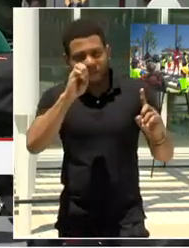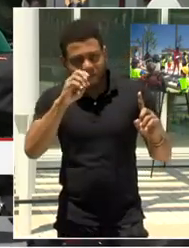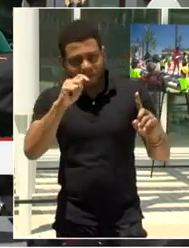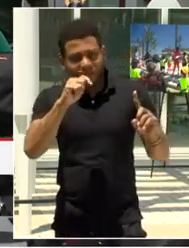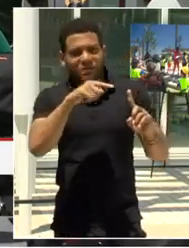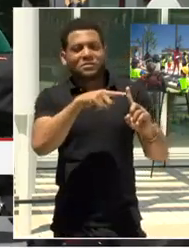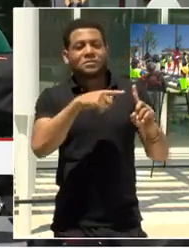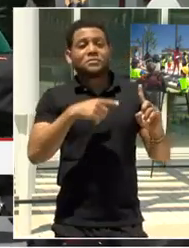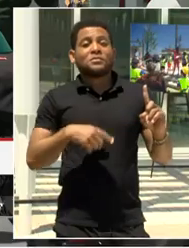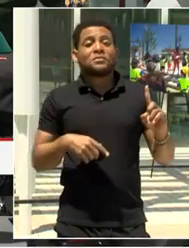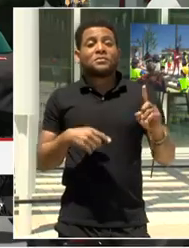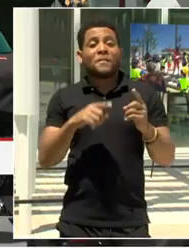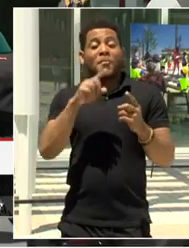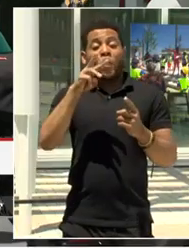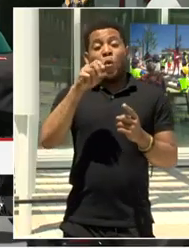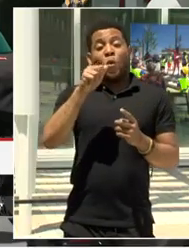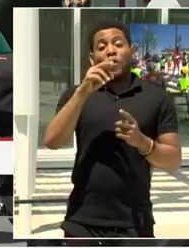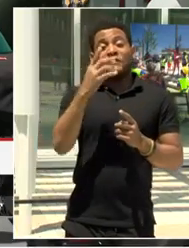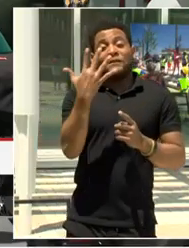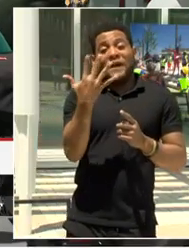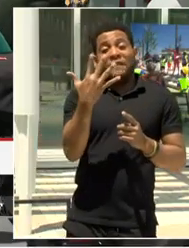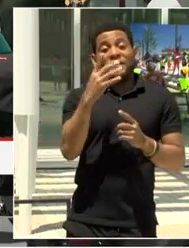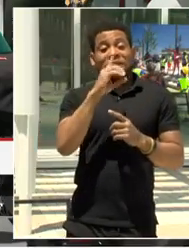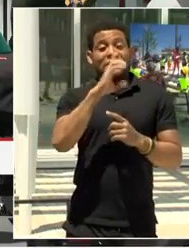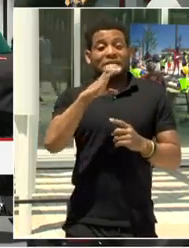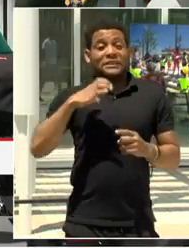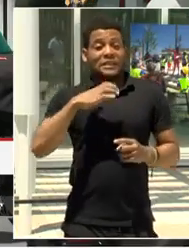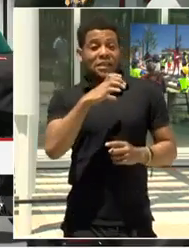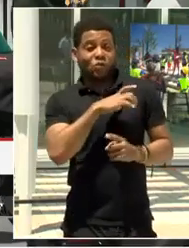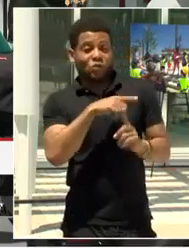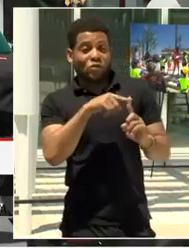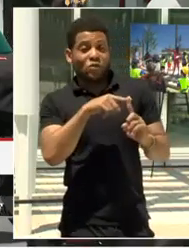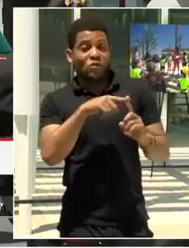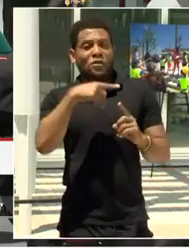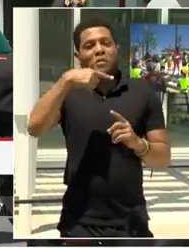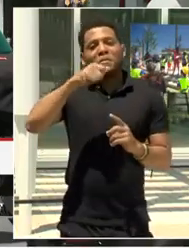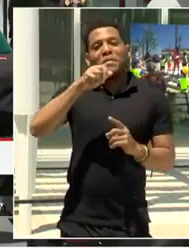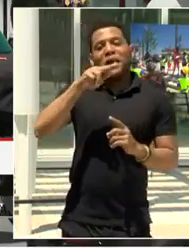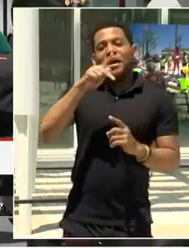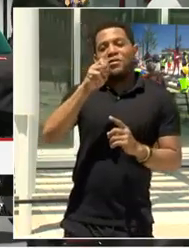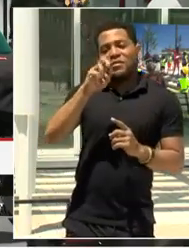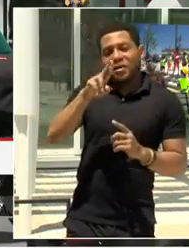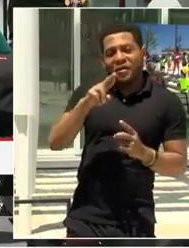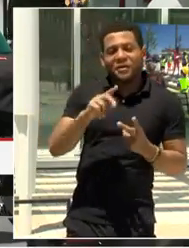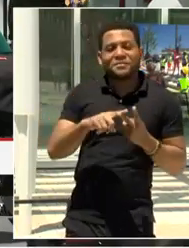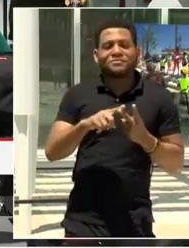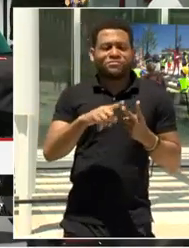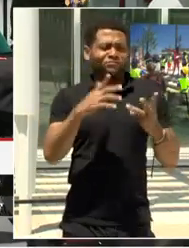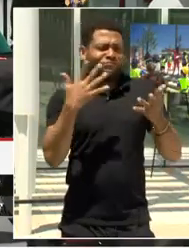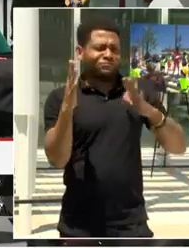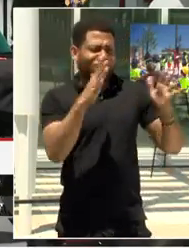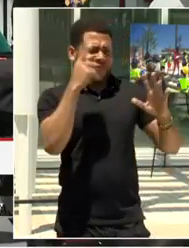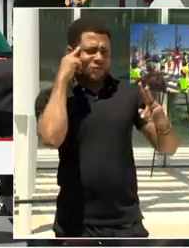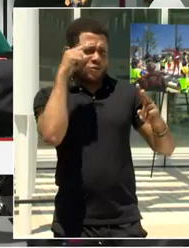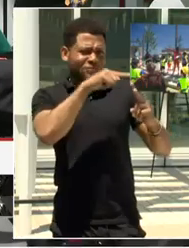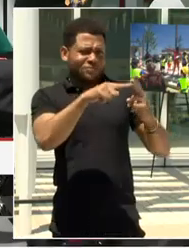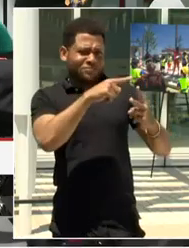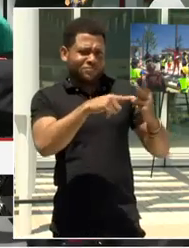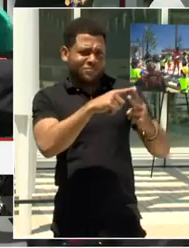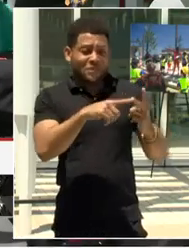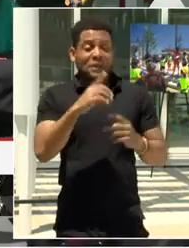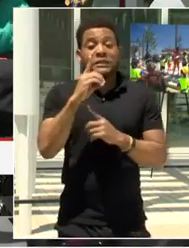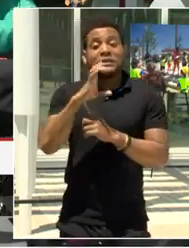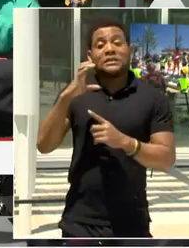Ward 5, Zachary Parker. Give Zachary a big round of applause. I understand that Councilmember Henderson is here.